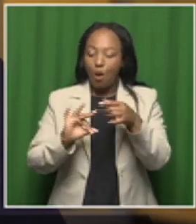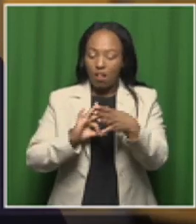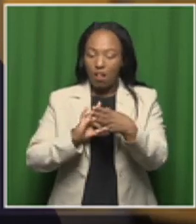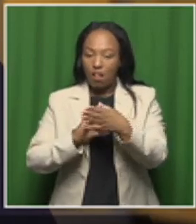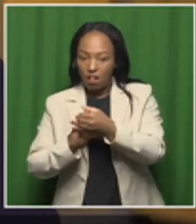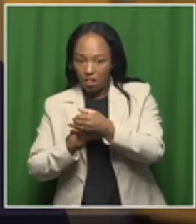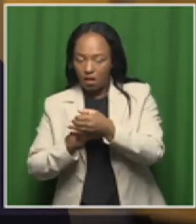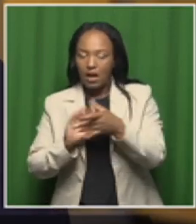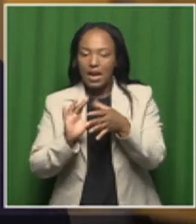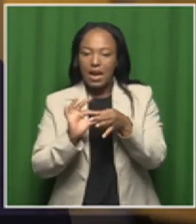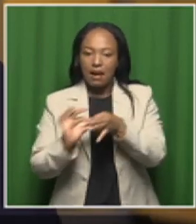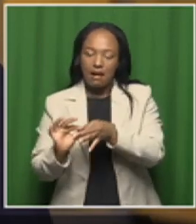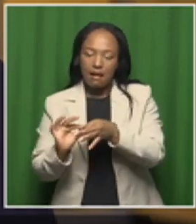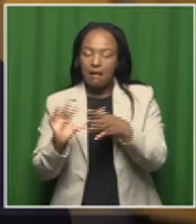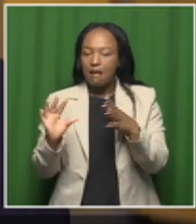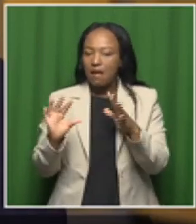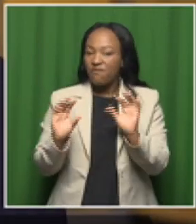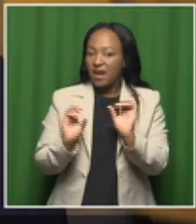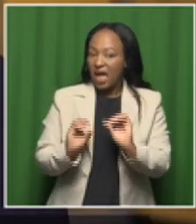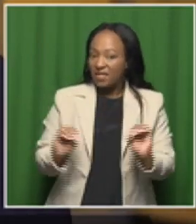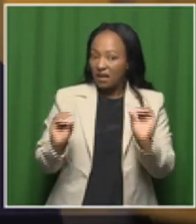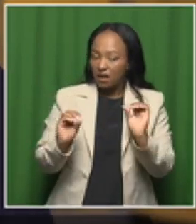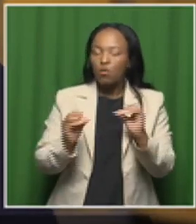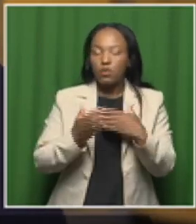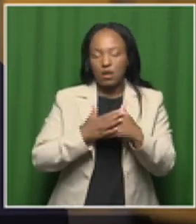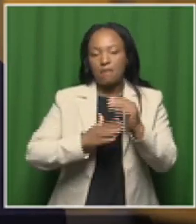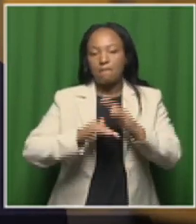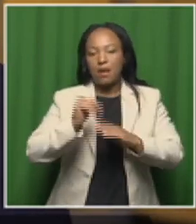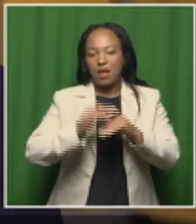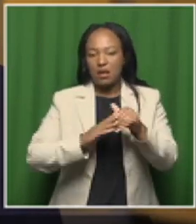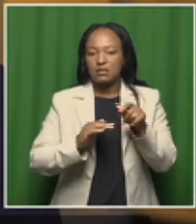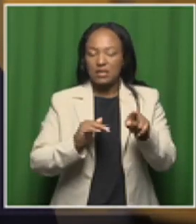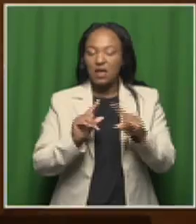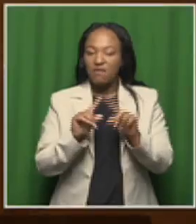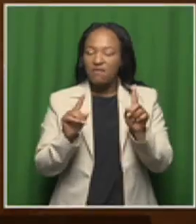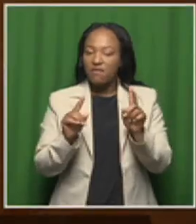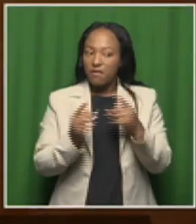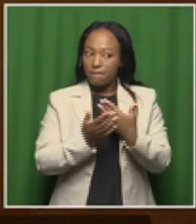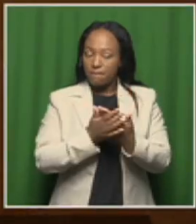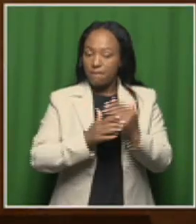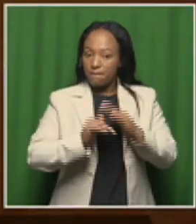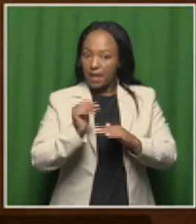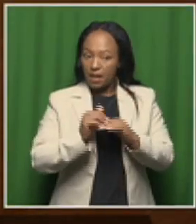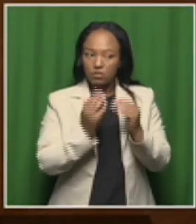interrelated. If there's no peace in the world, we can't build. And if we can't build, for example, if we can't